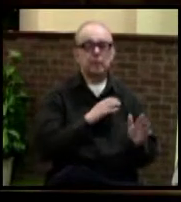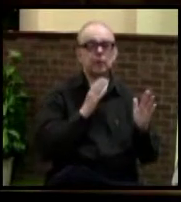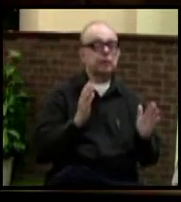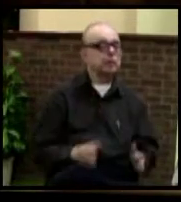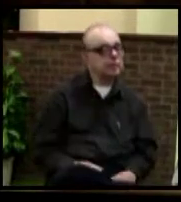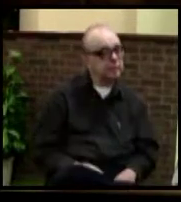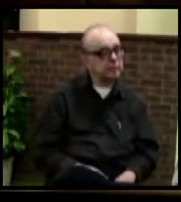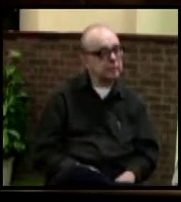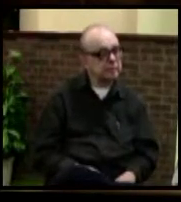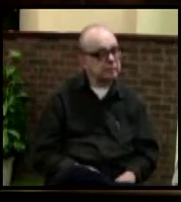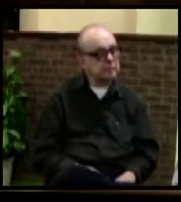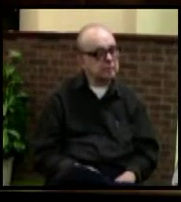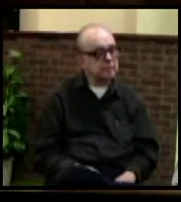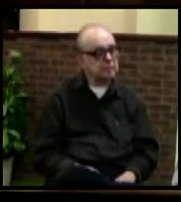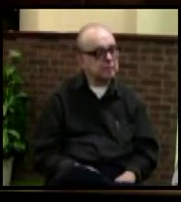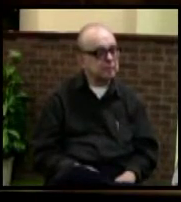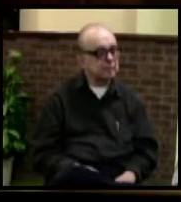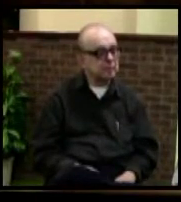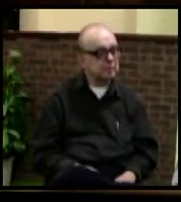Christians,